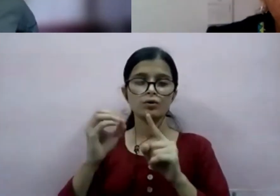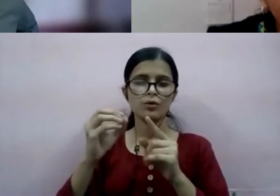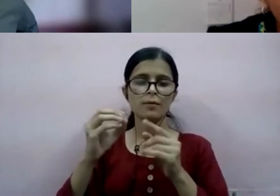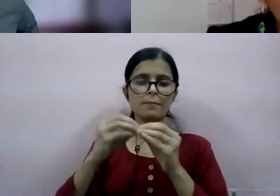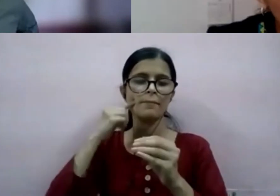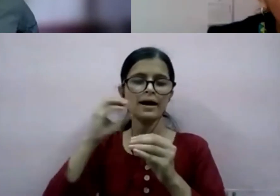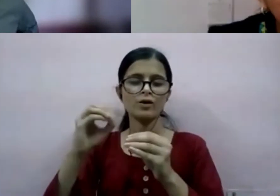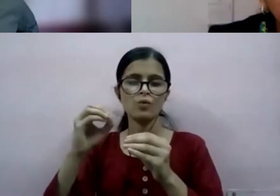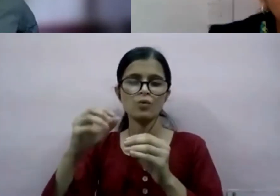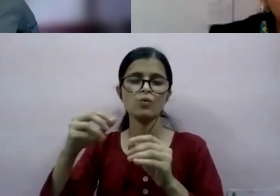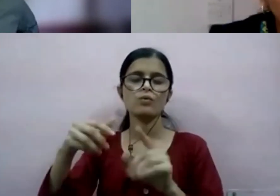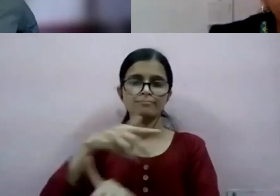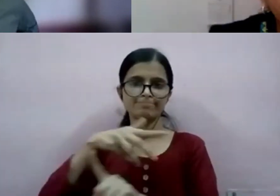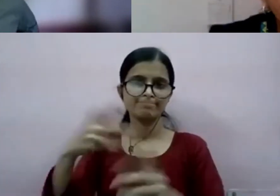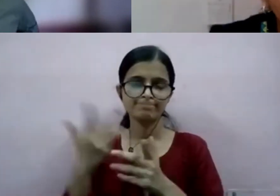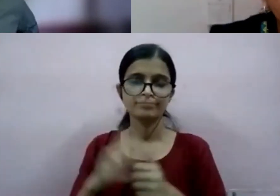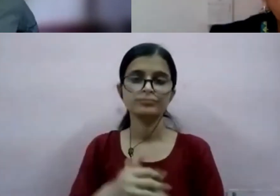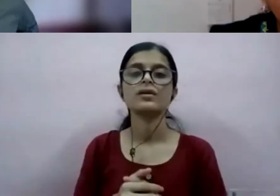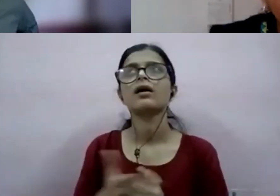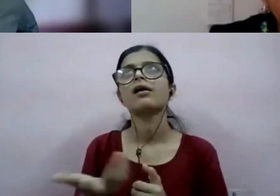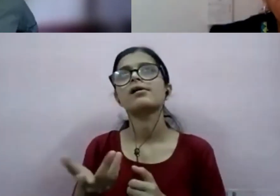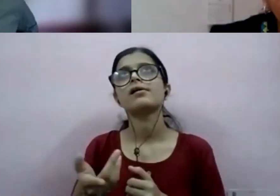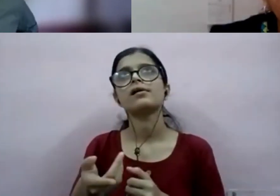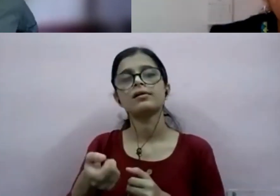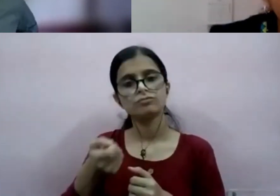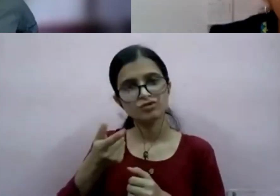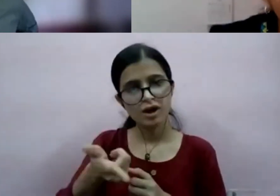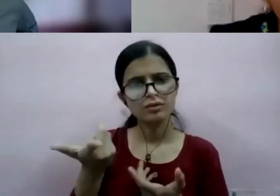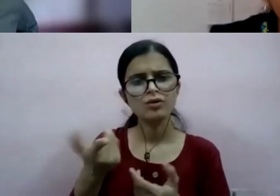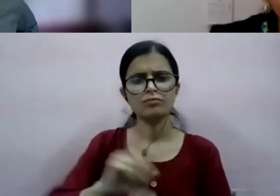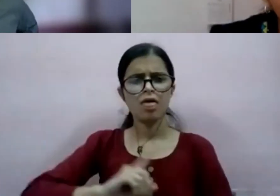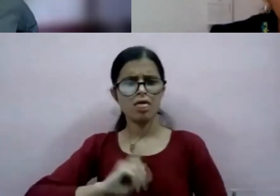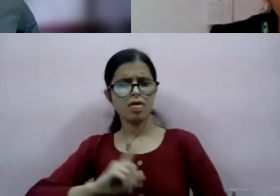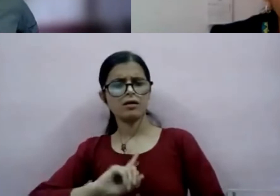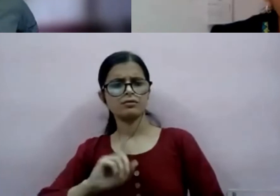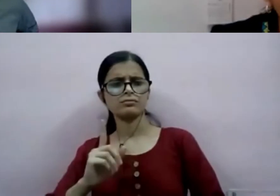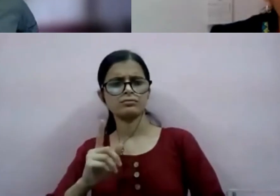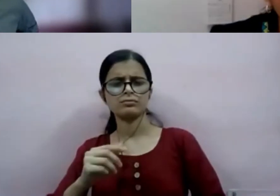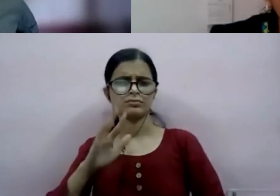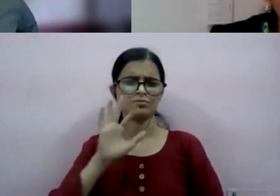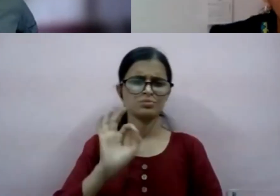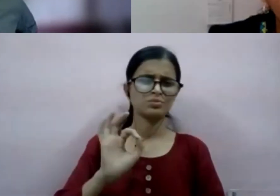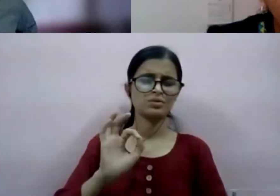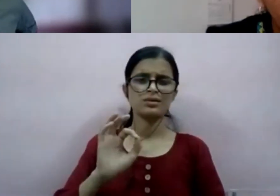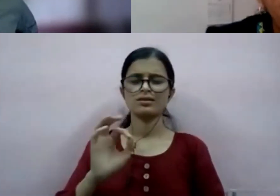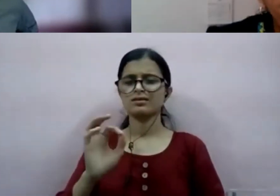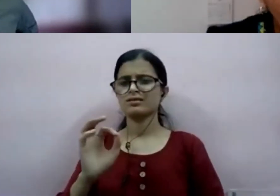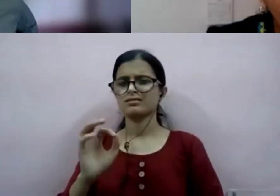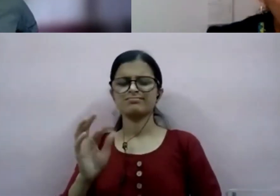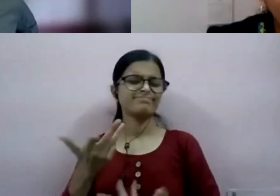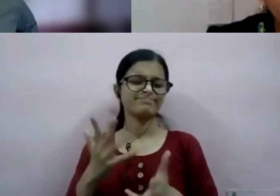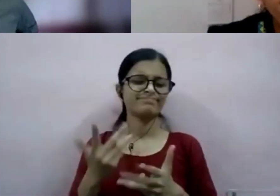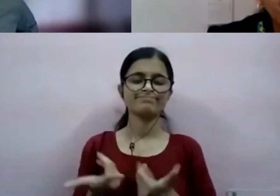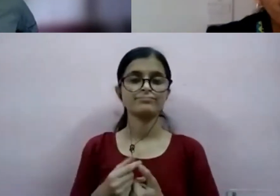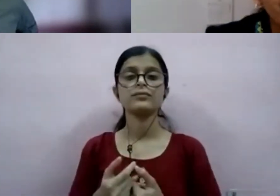but it being charged or being self-centered and unreliable because of memory issues.